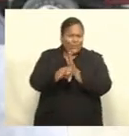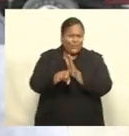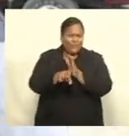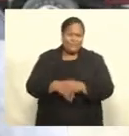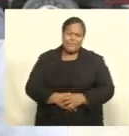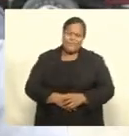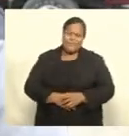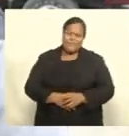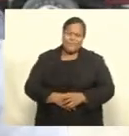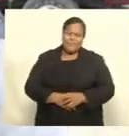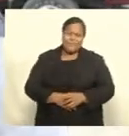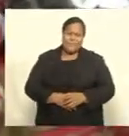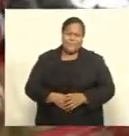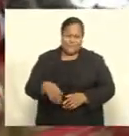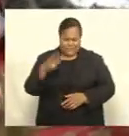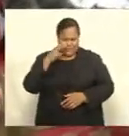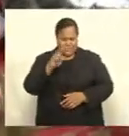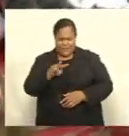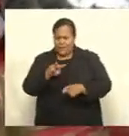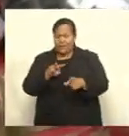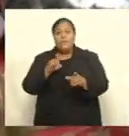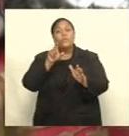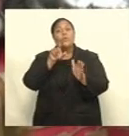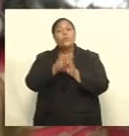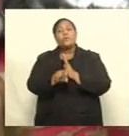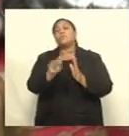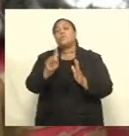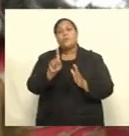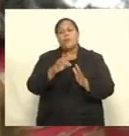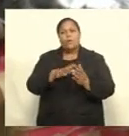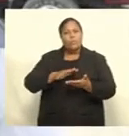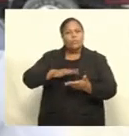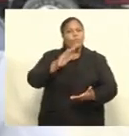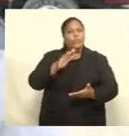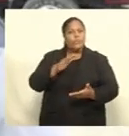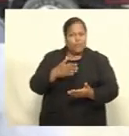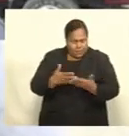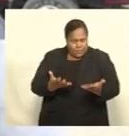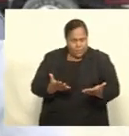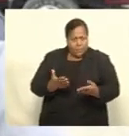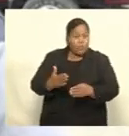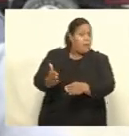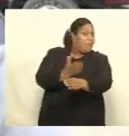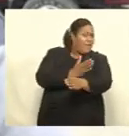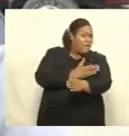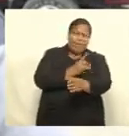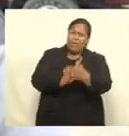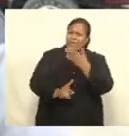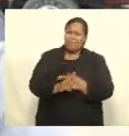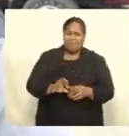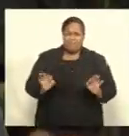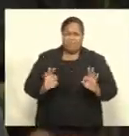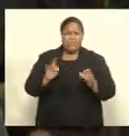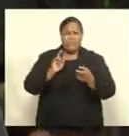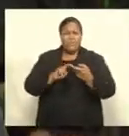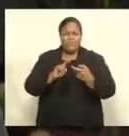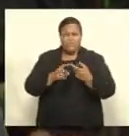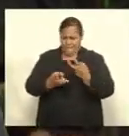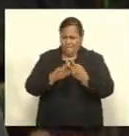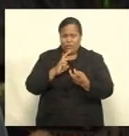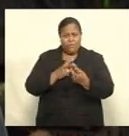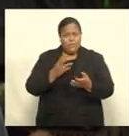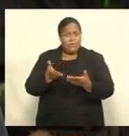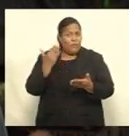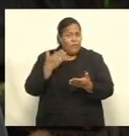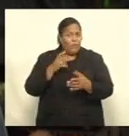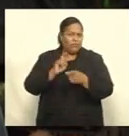with. I noticed that the prices of produce have gone up as compared to pre-containment, especially vegetables. While it might be a